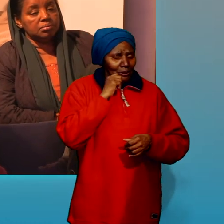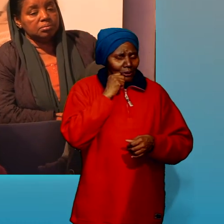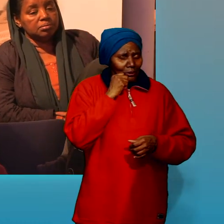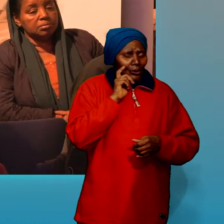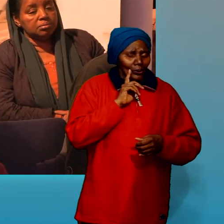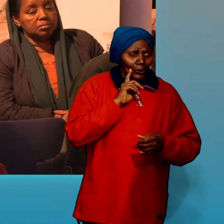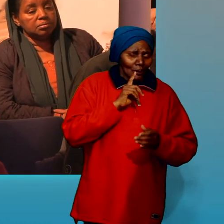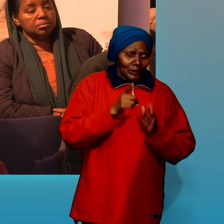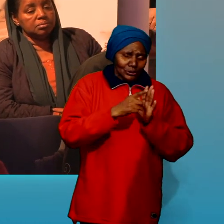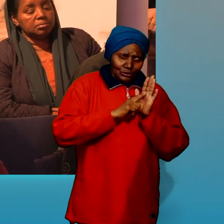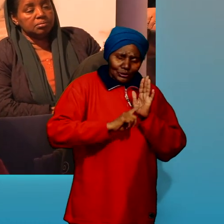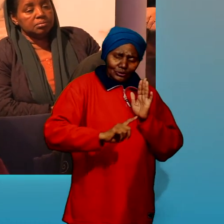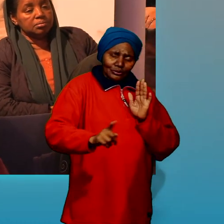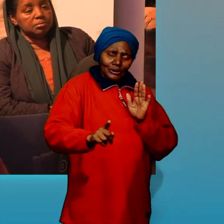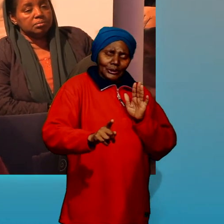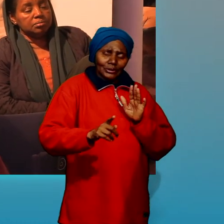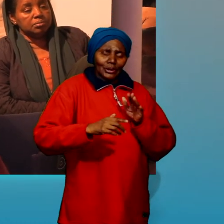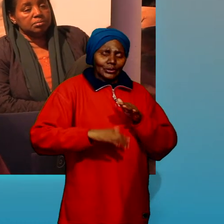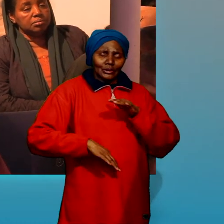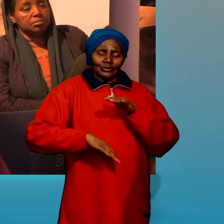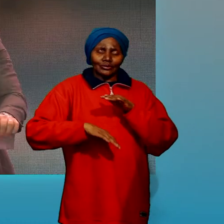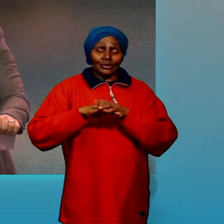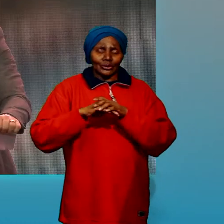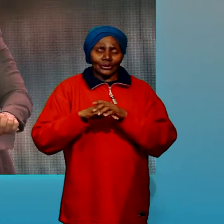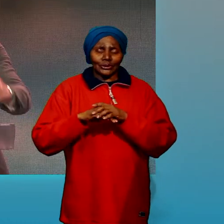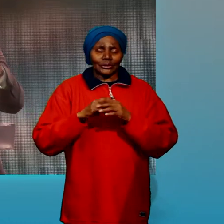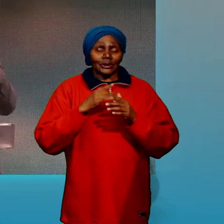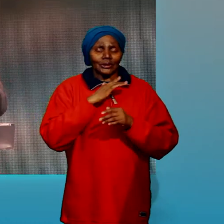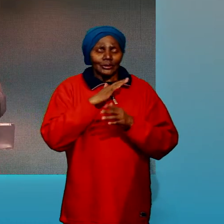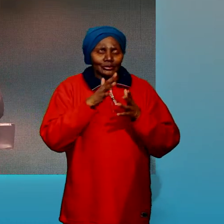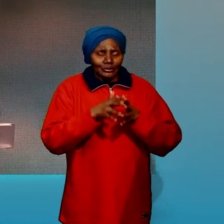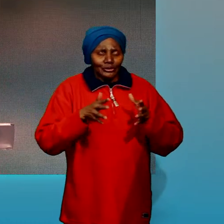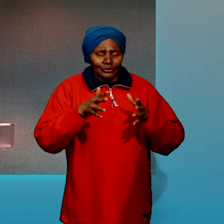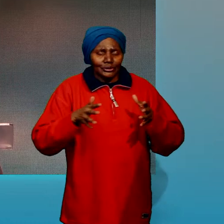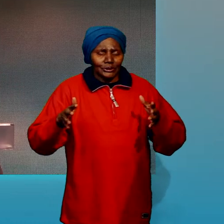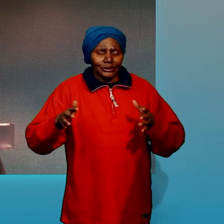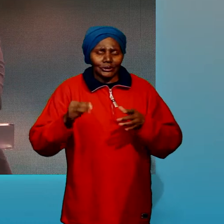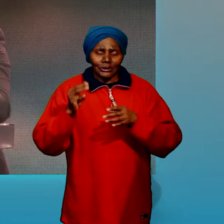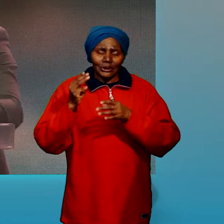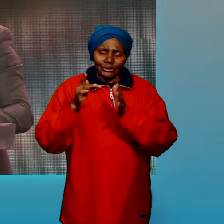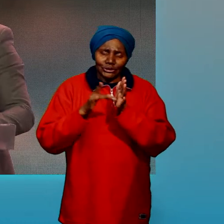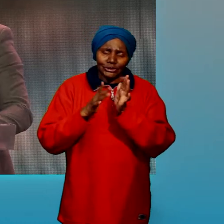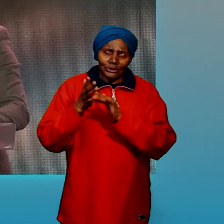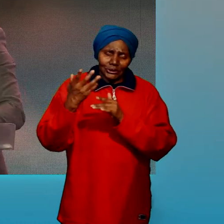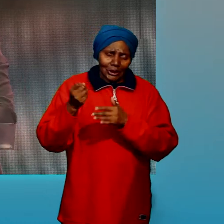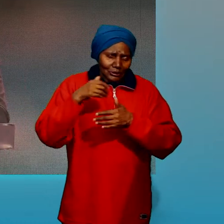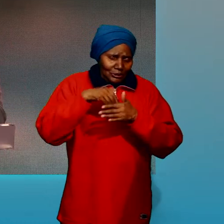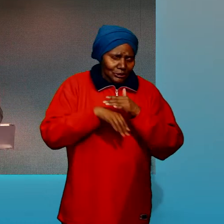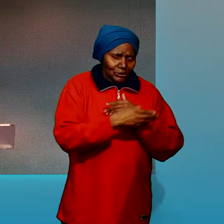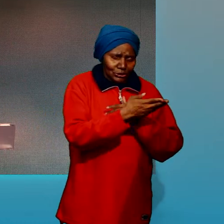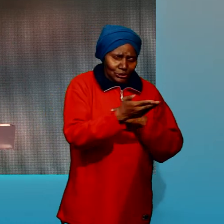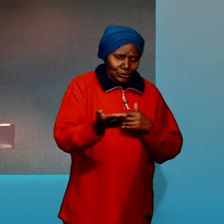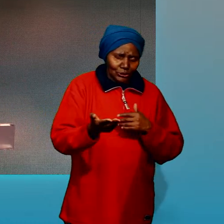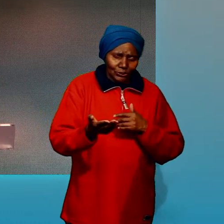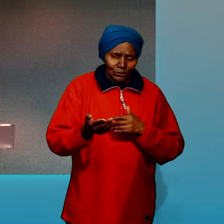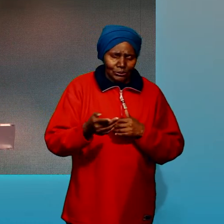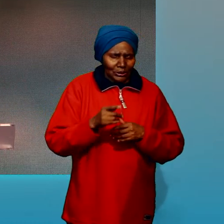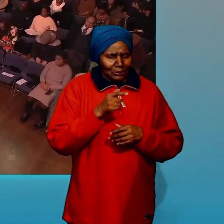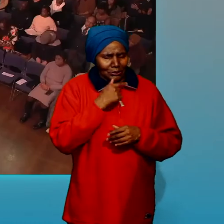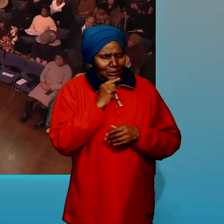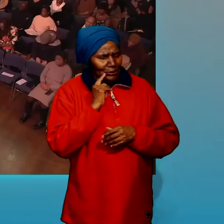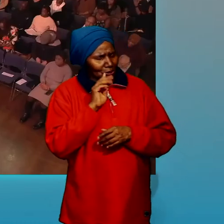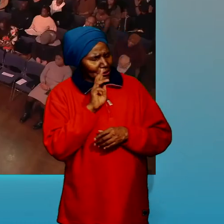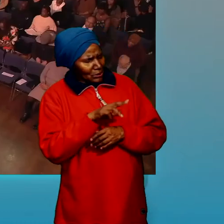Jesus Christ to each and every person. And when they look at you, they're going to say, what is different about this